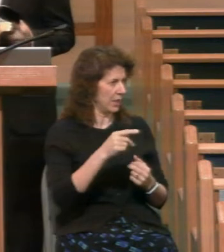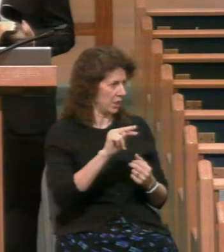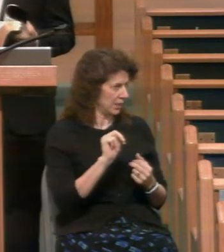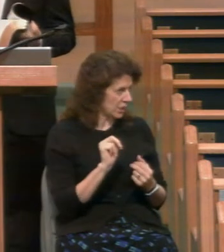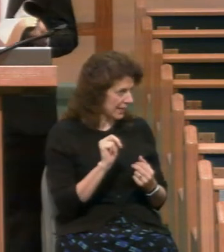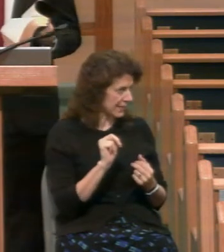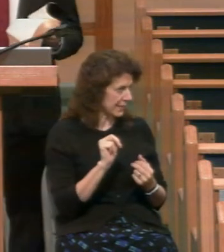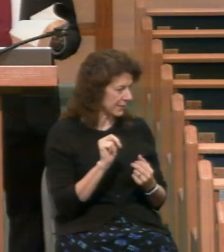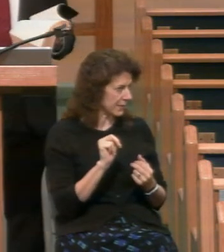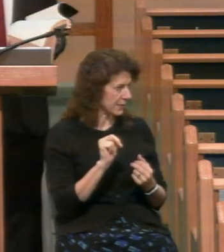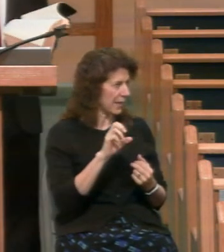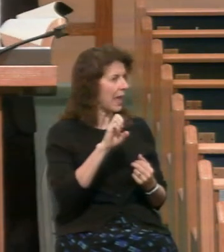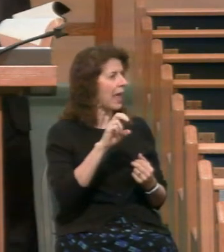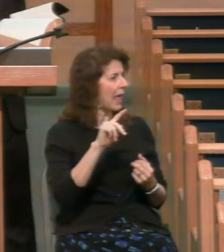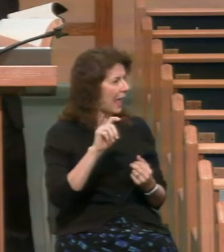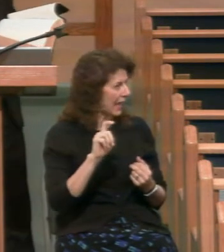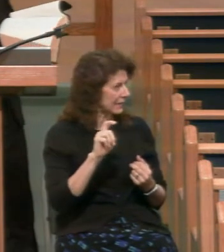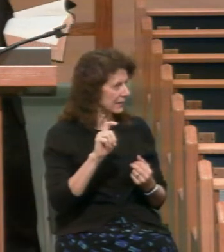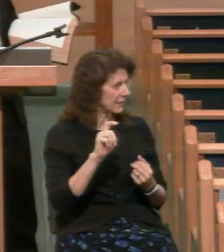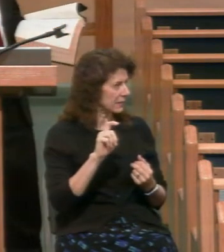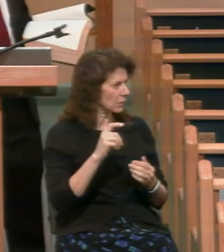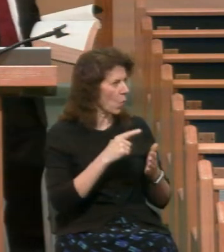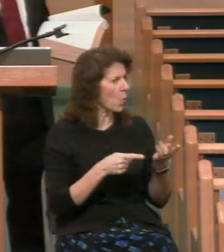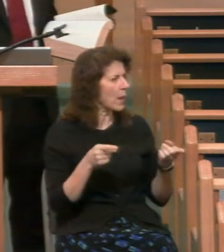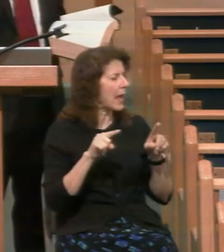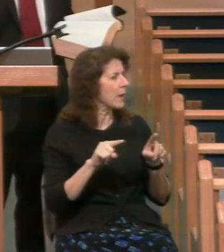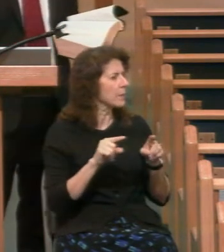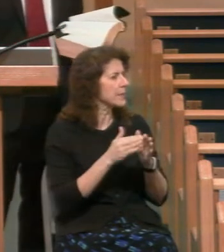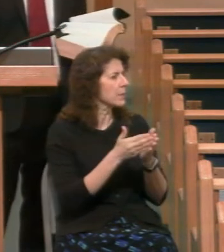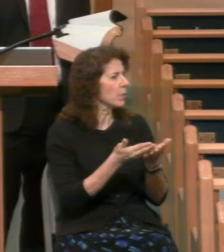then you have Exodus. What happens in Exodus?